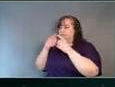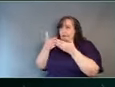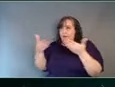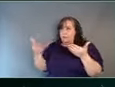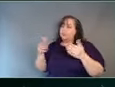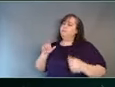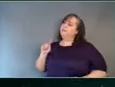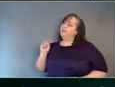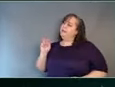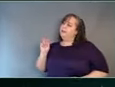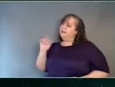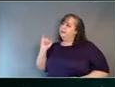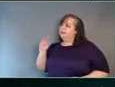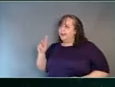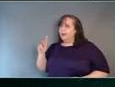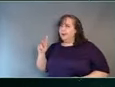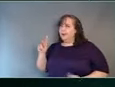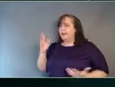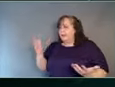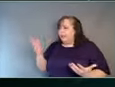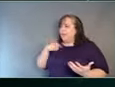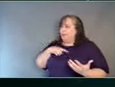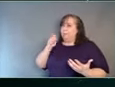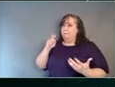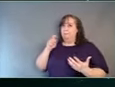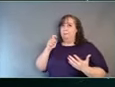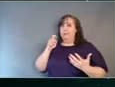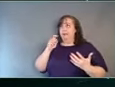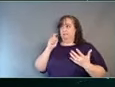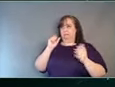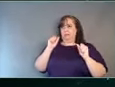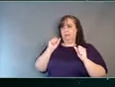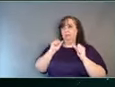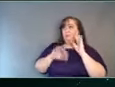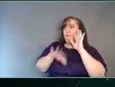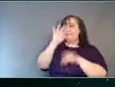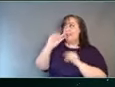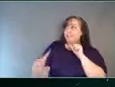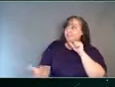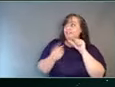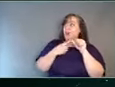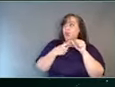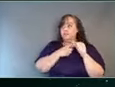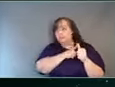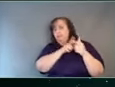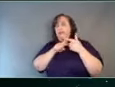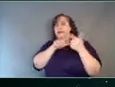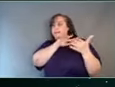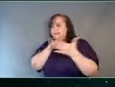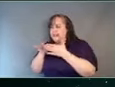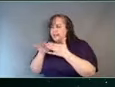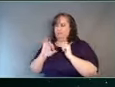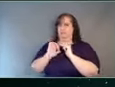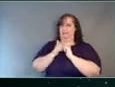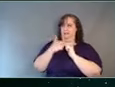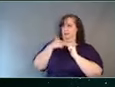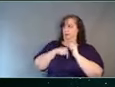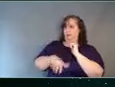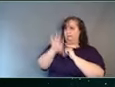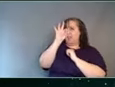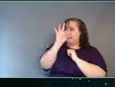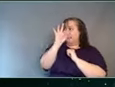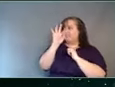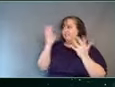them, we have to find them first. How does NASA find and characterize these near-Earth objects? NASA